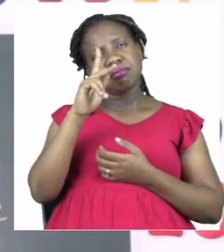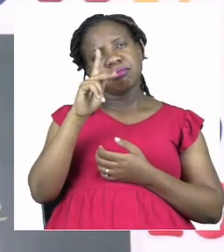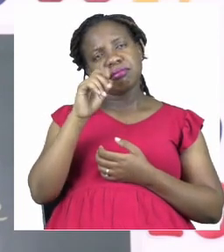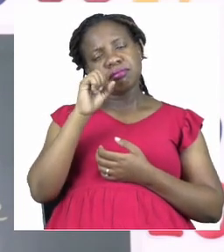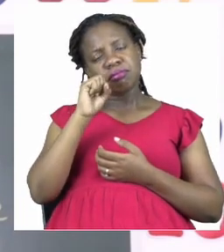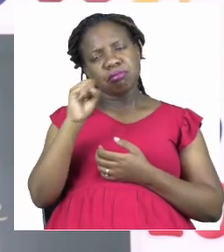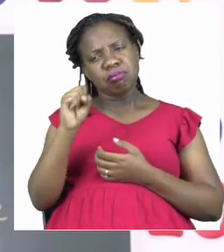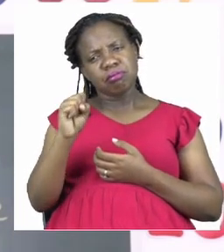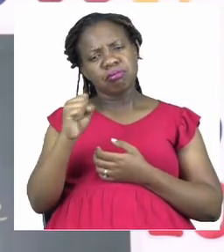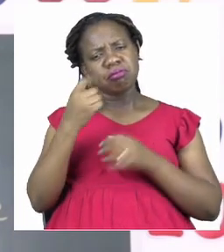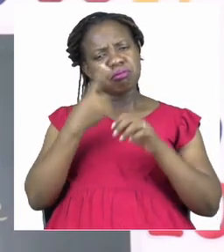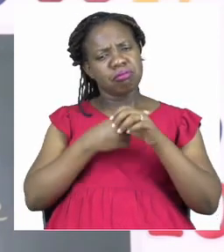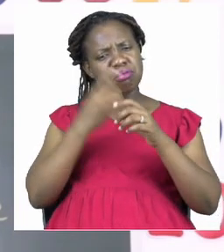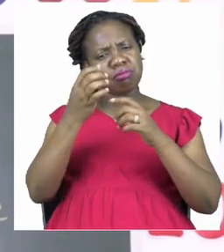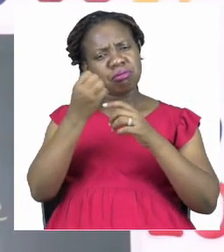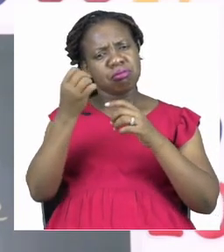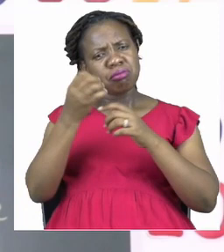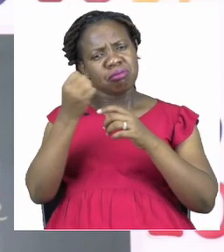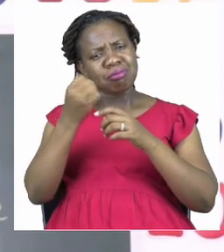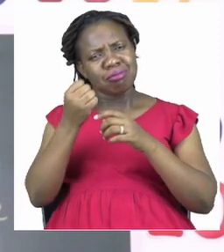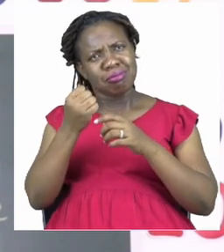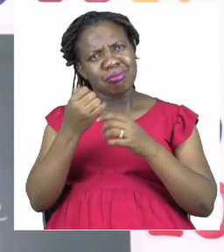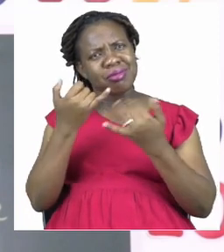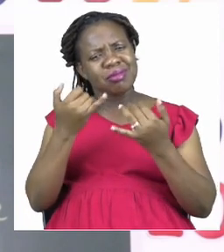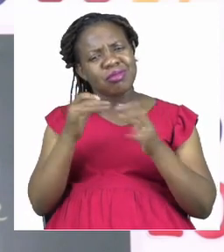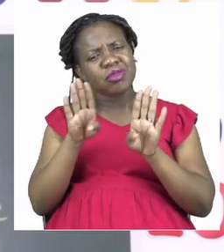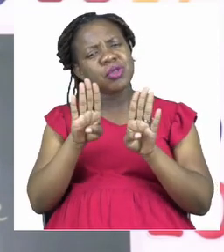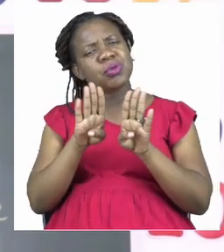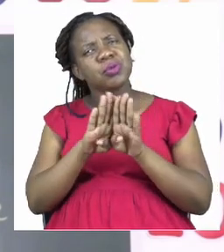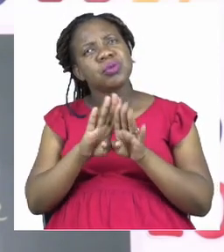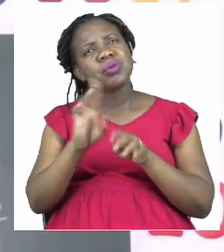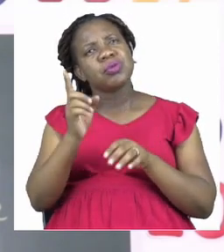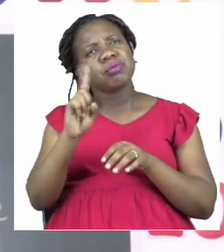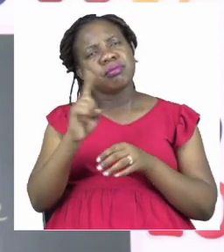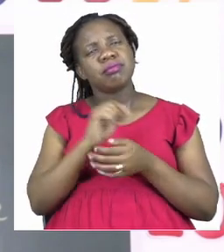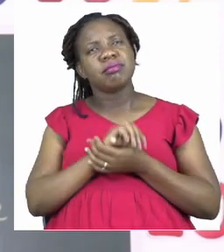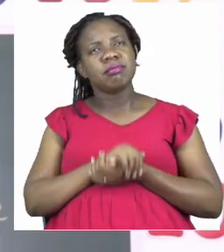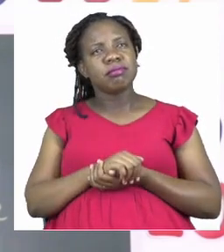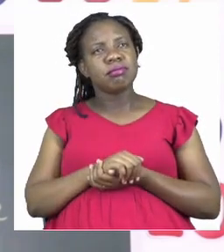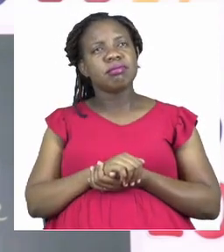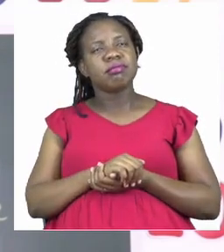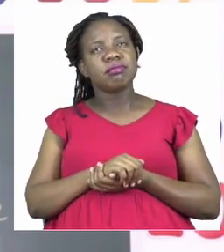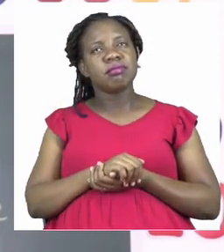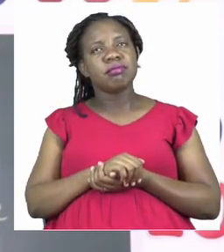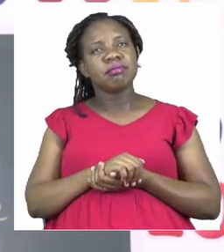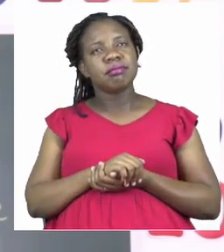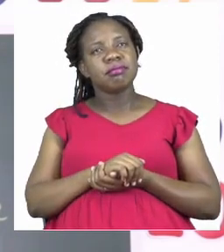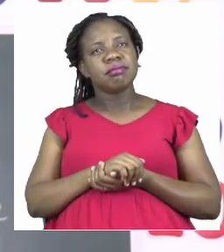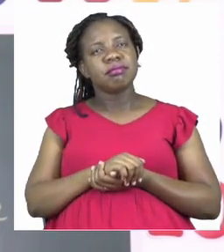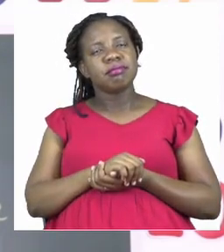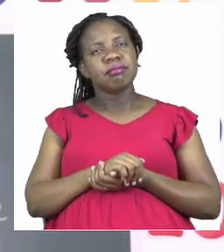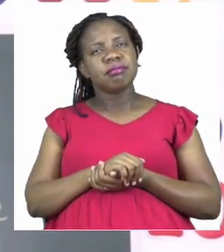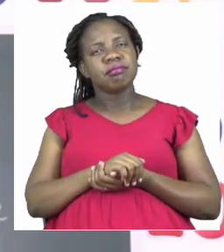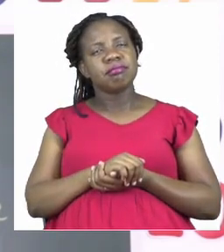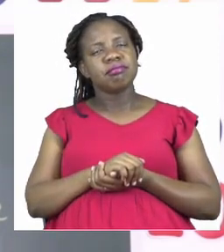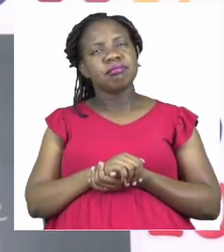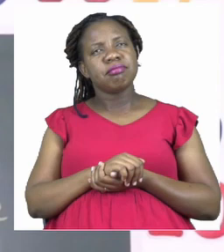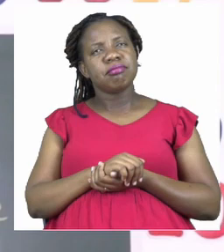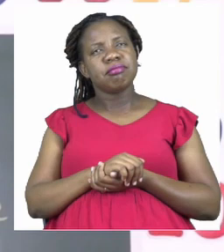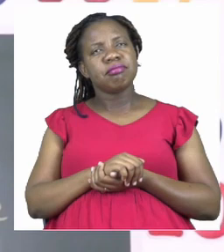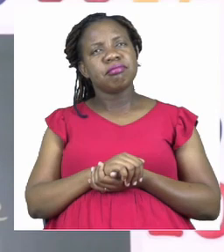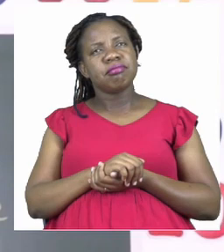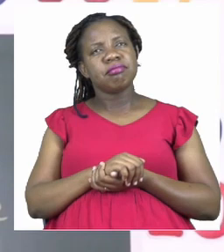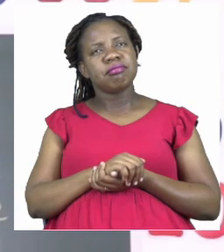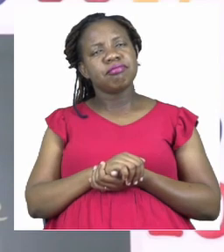place or actually turning around or even just playing fetch with you. Then we